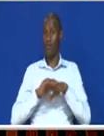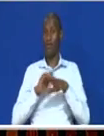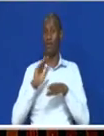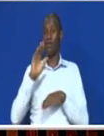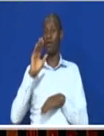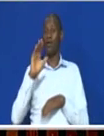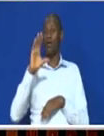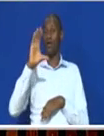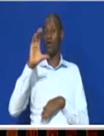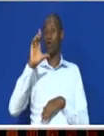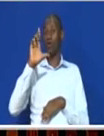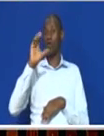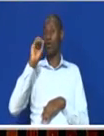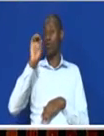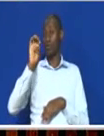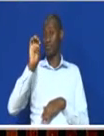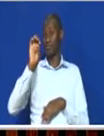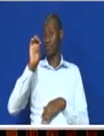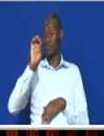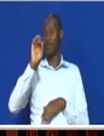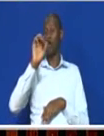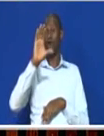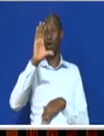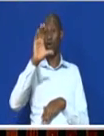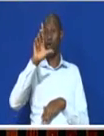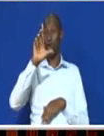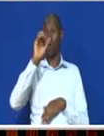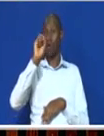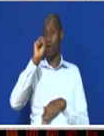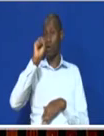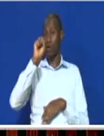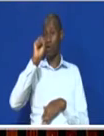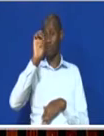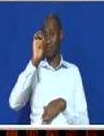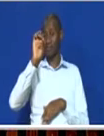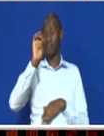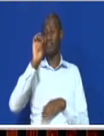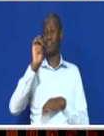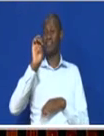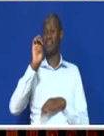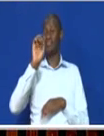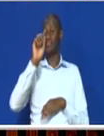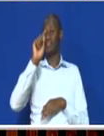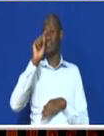clause tests. It is commonly referred to as the broken